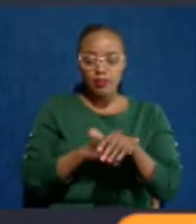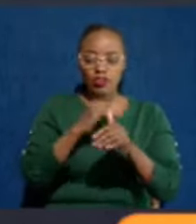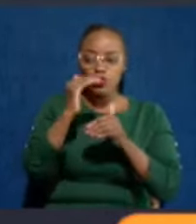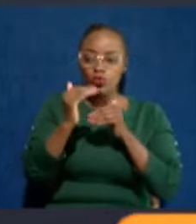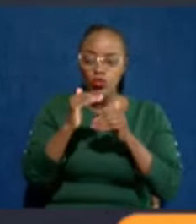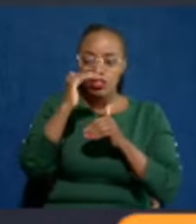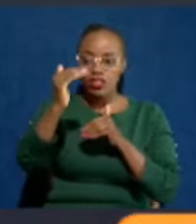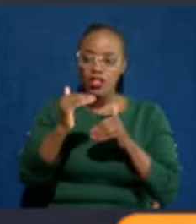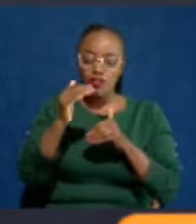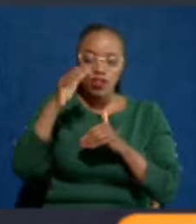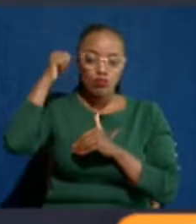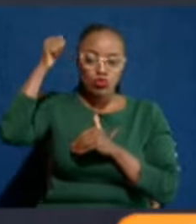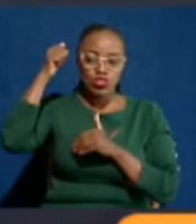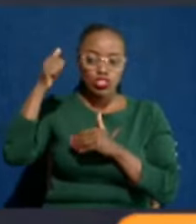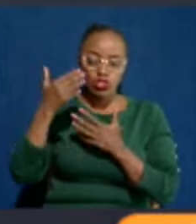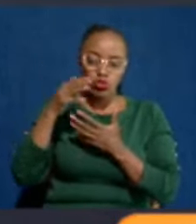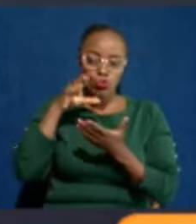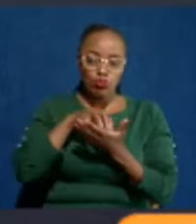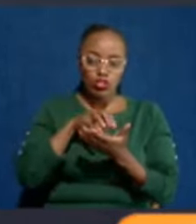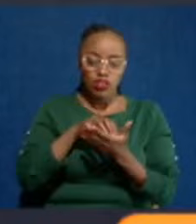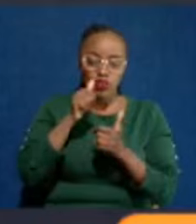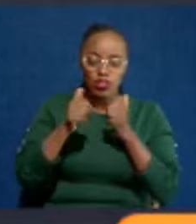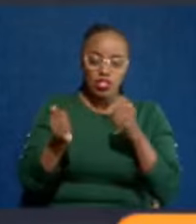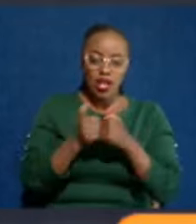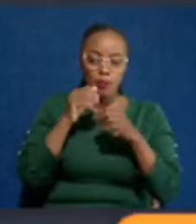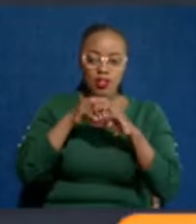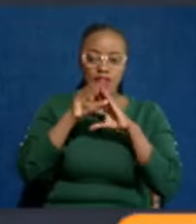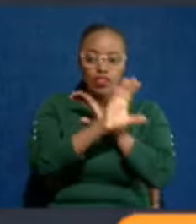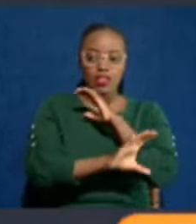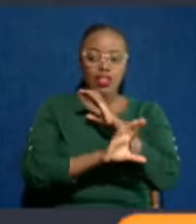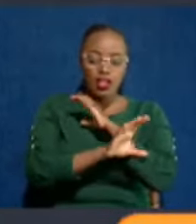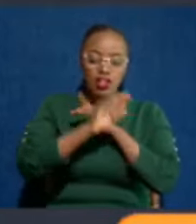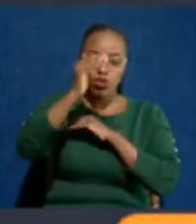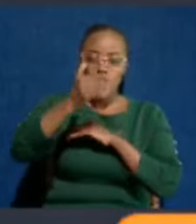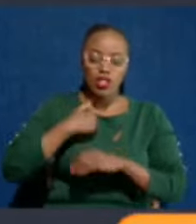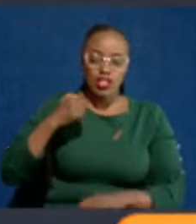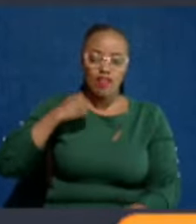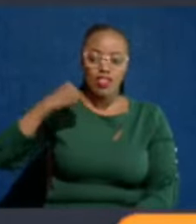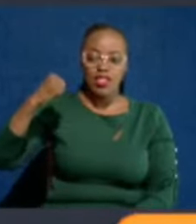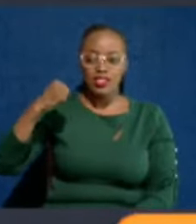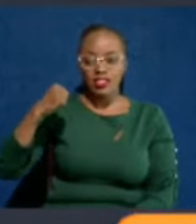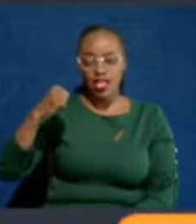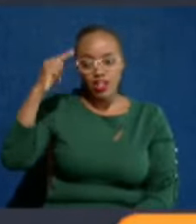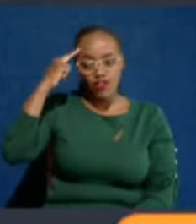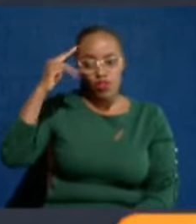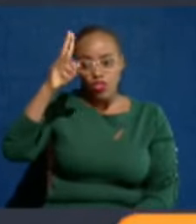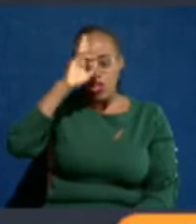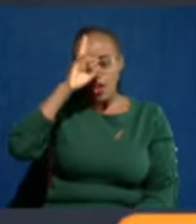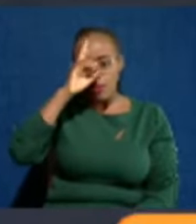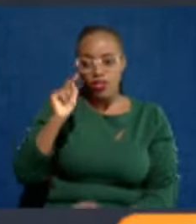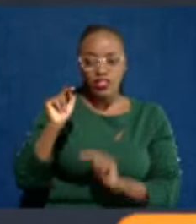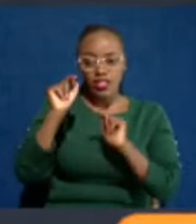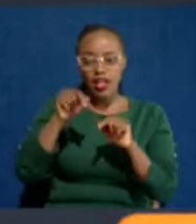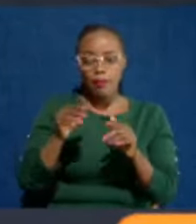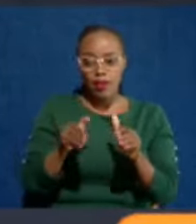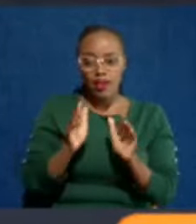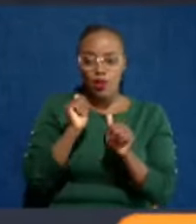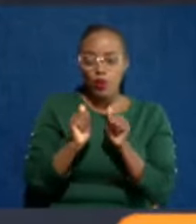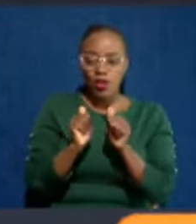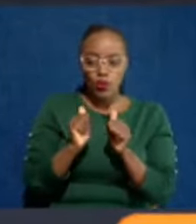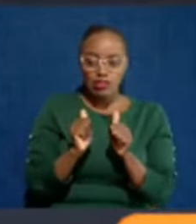every political contest there's been in this country, there'll always be the side of the police coming in a way that